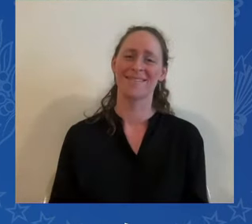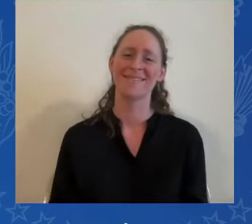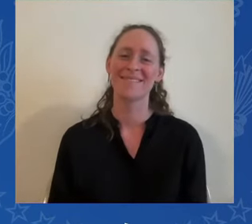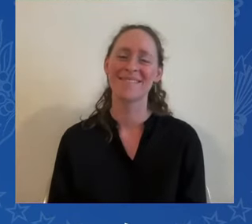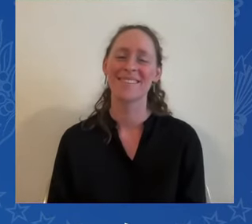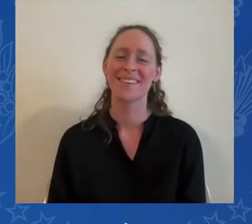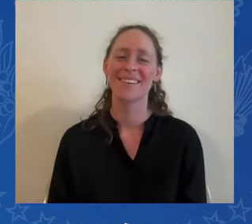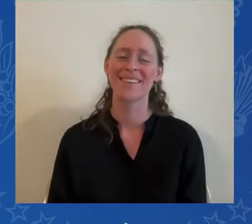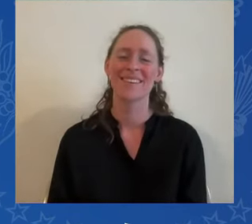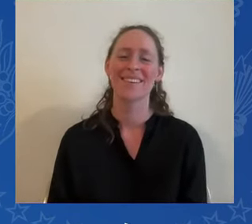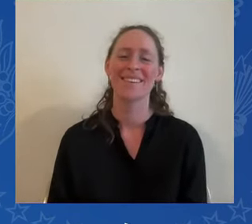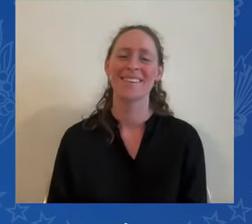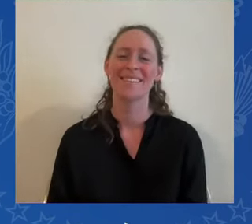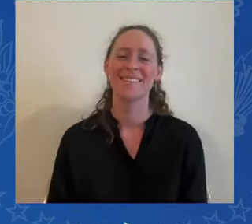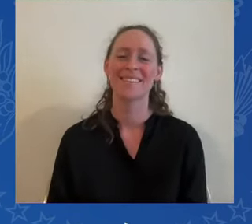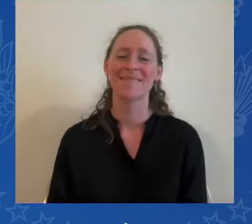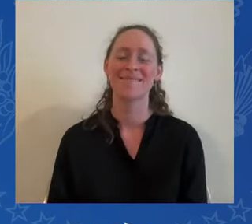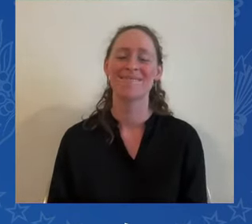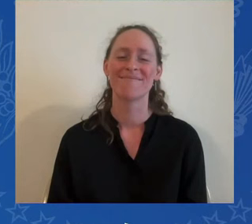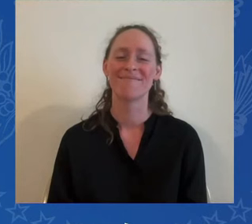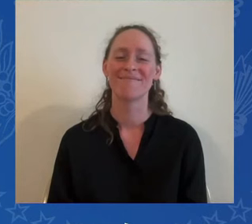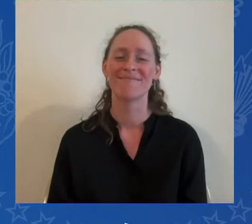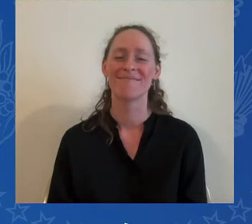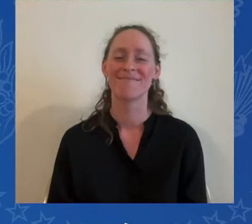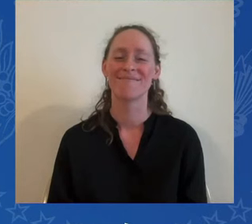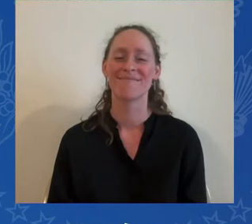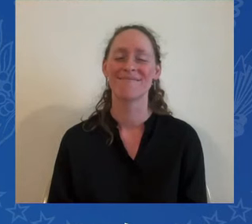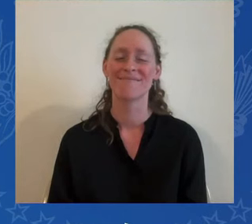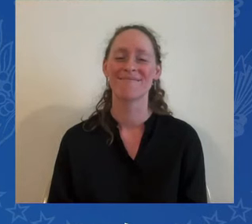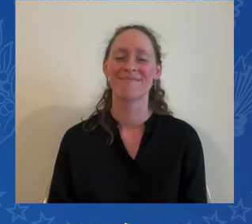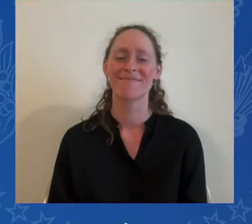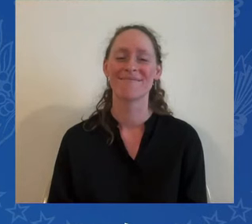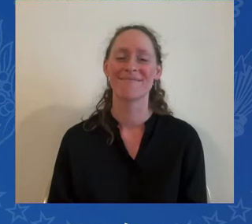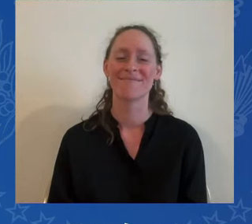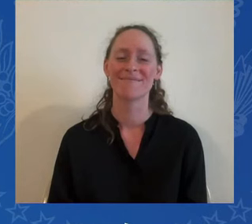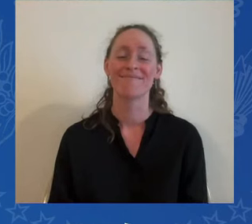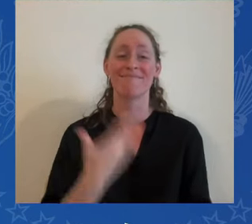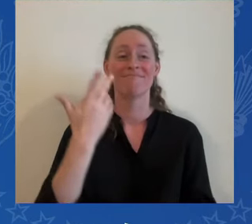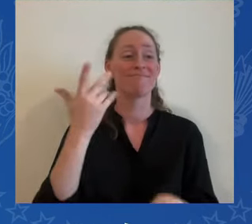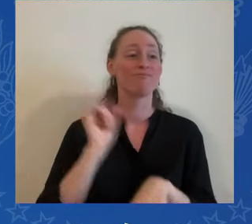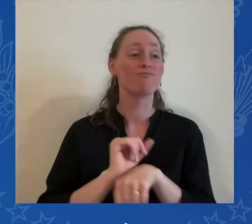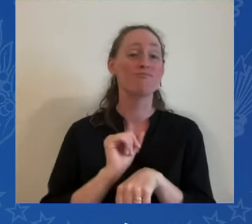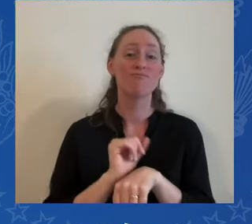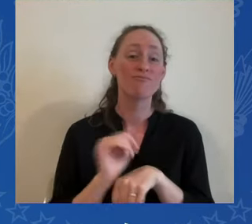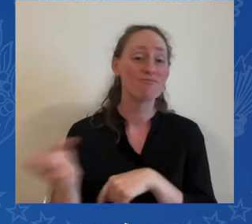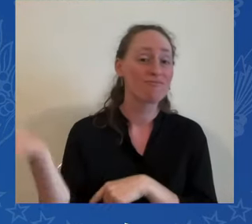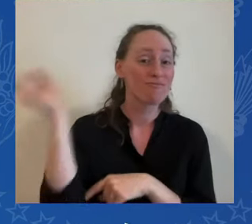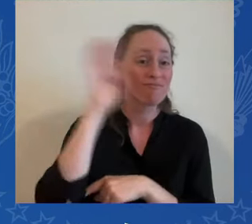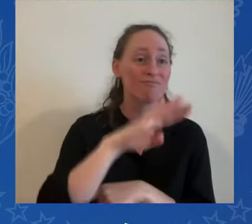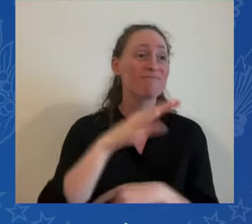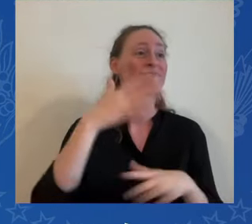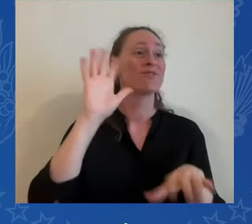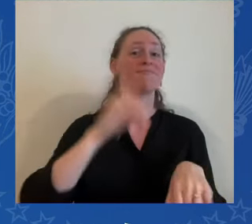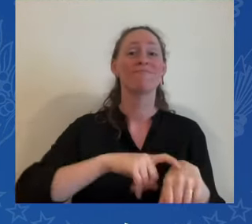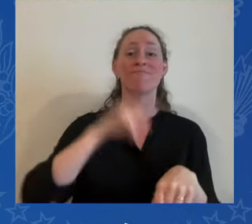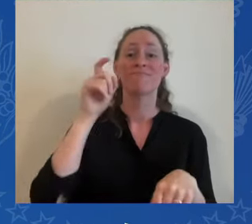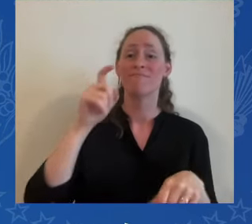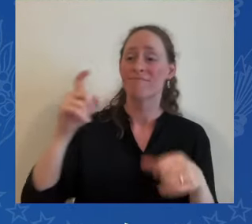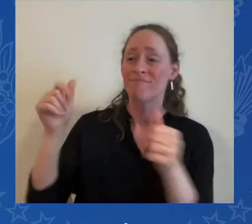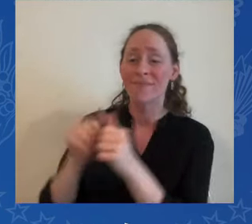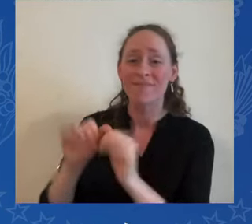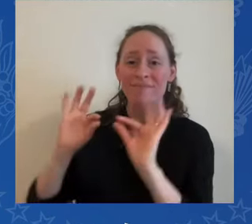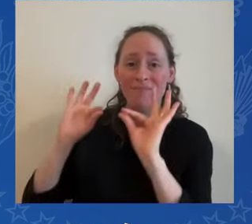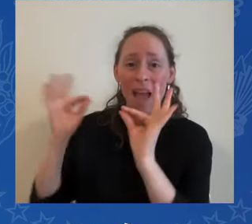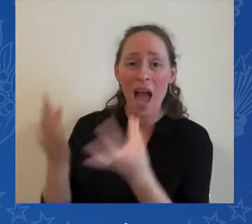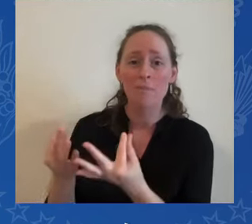are there. It is your care and encouragement that makes it possible for our public safety officers